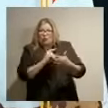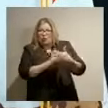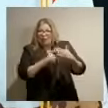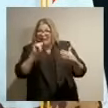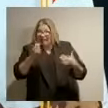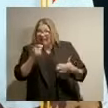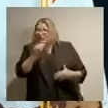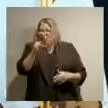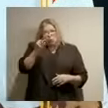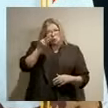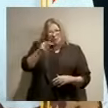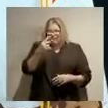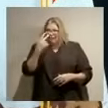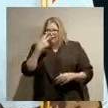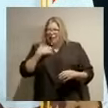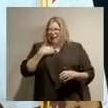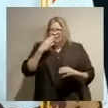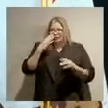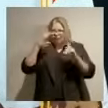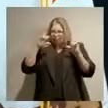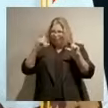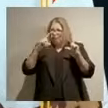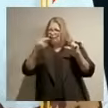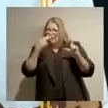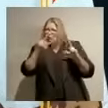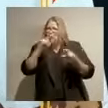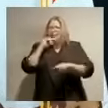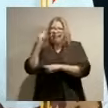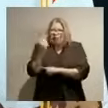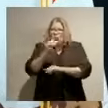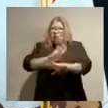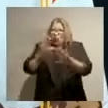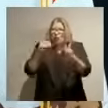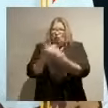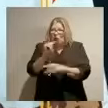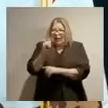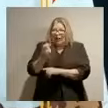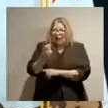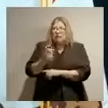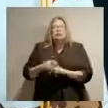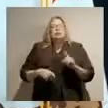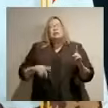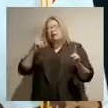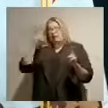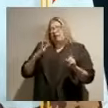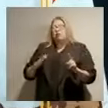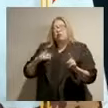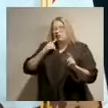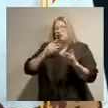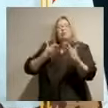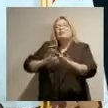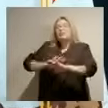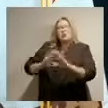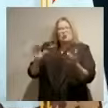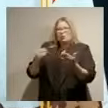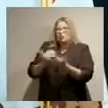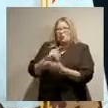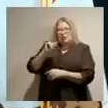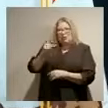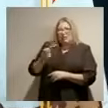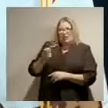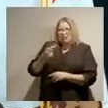cameras in the eye right now and guarantee no new taxes between now and next year? There are no new taxes. I've not been one of